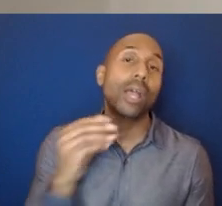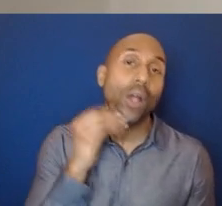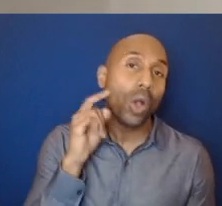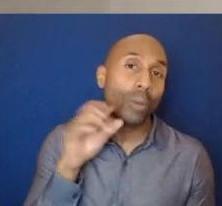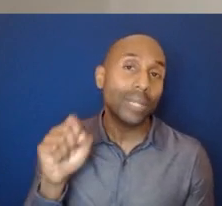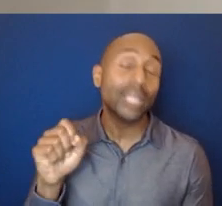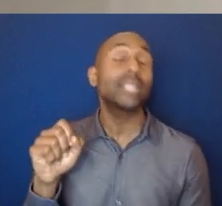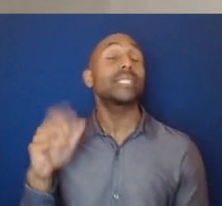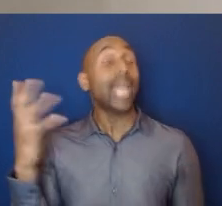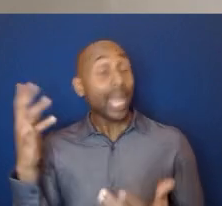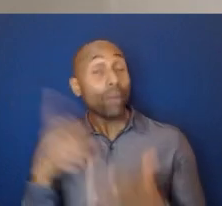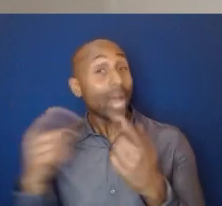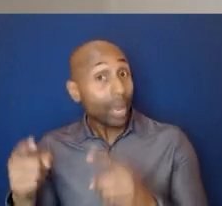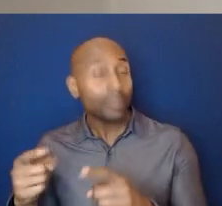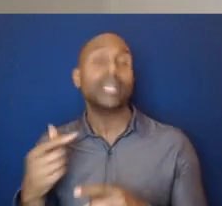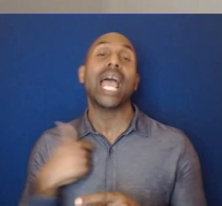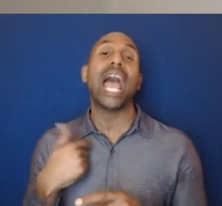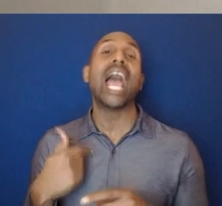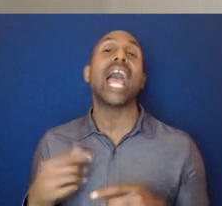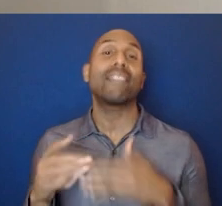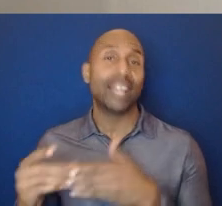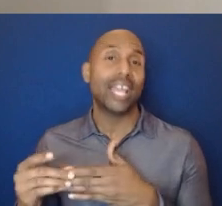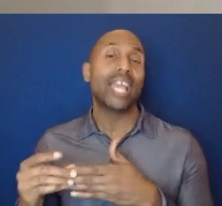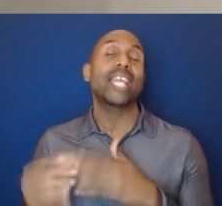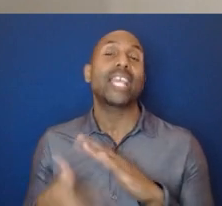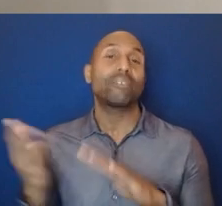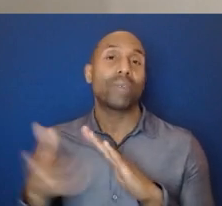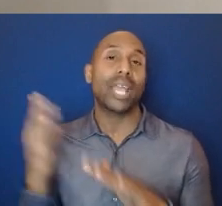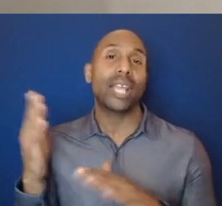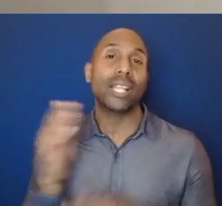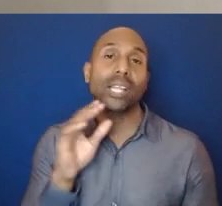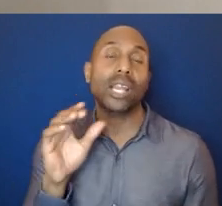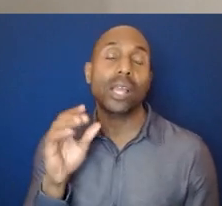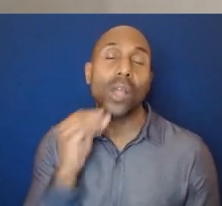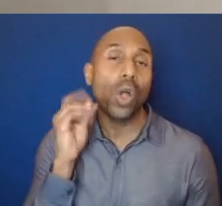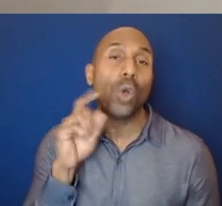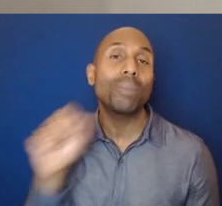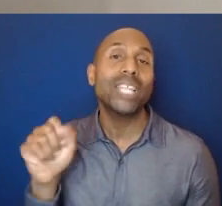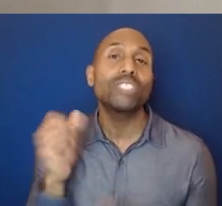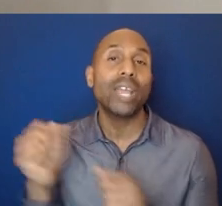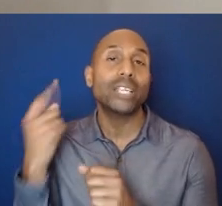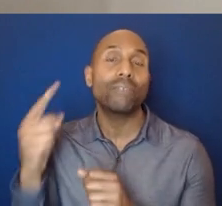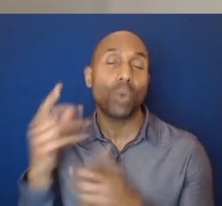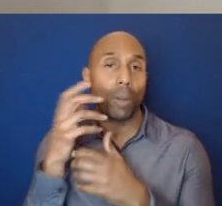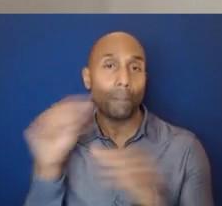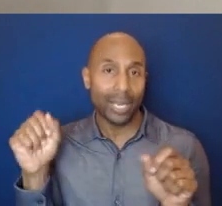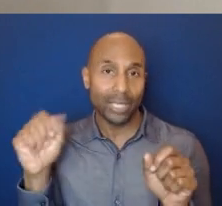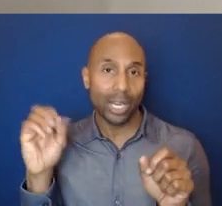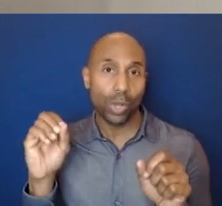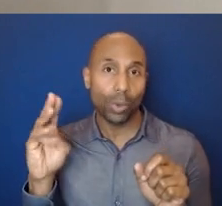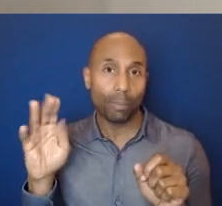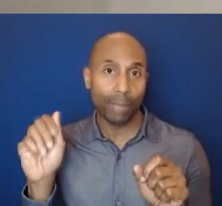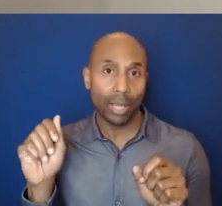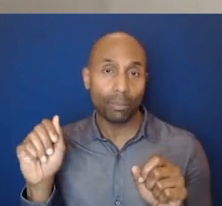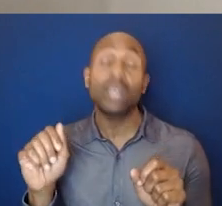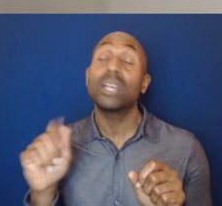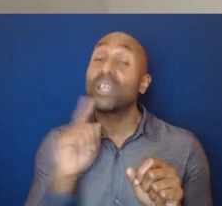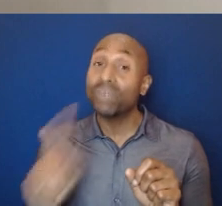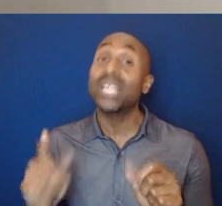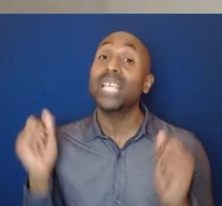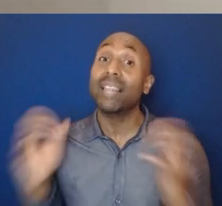Obama. And we made huge progress. And you know how we did that? We did it with something called supportive